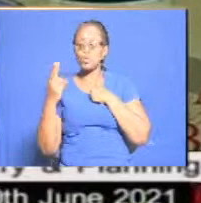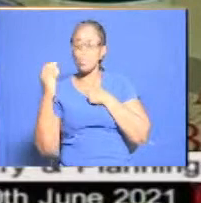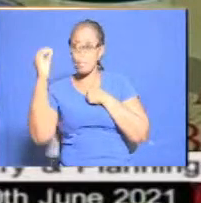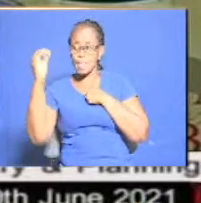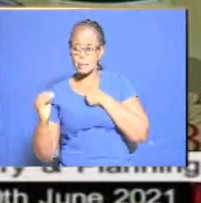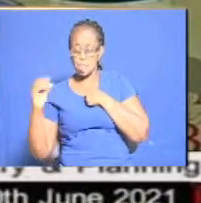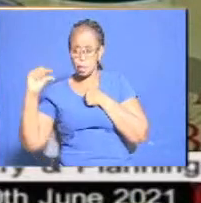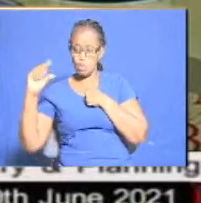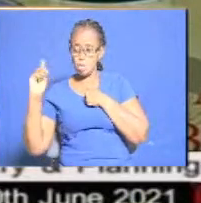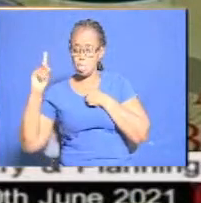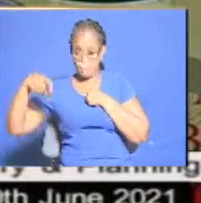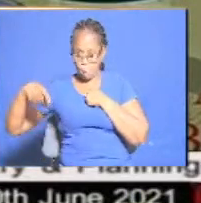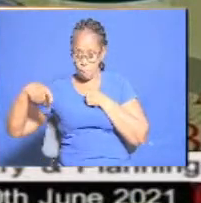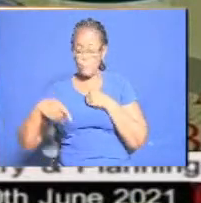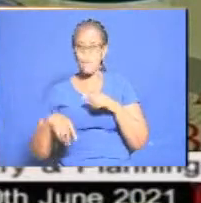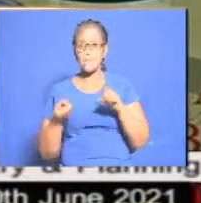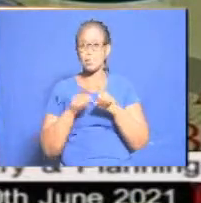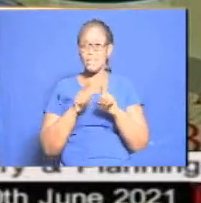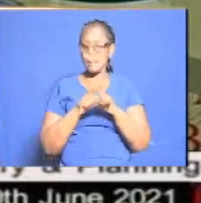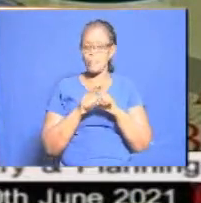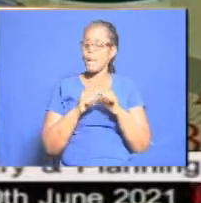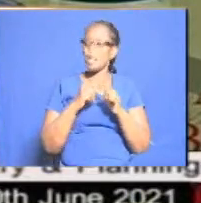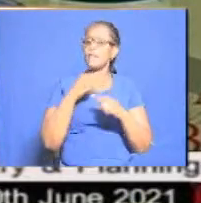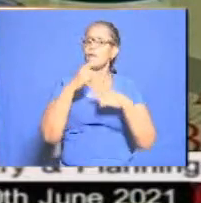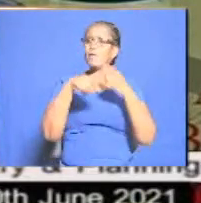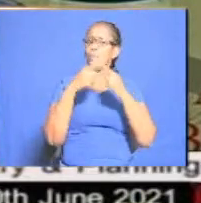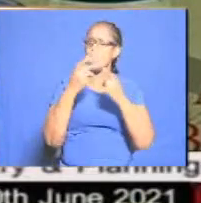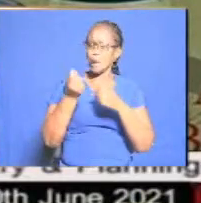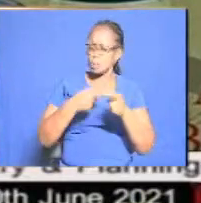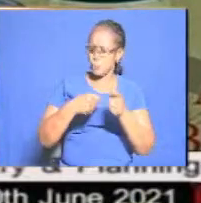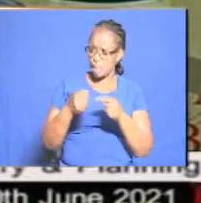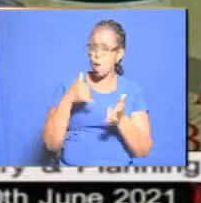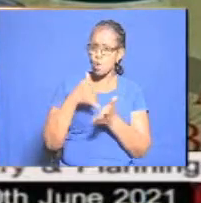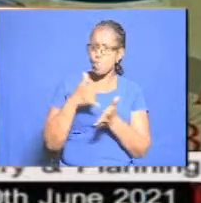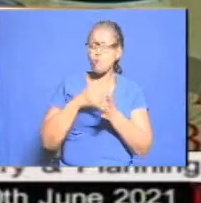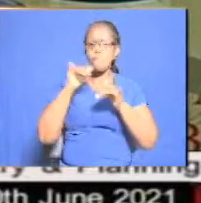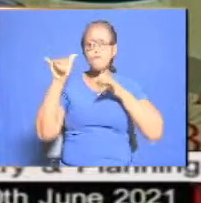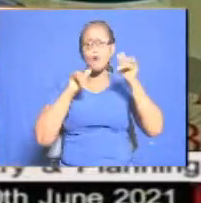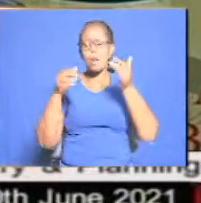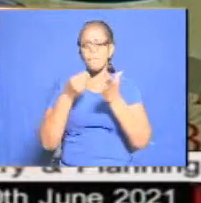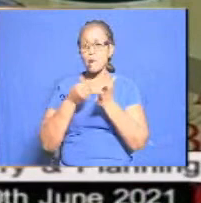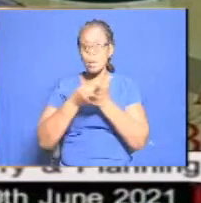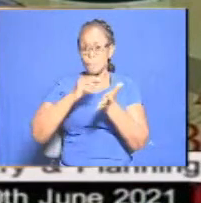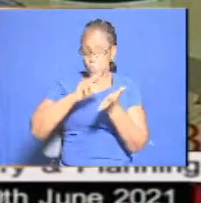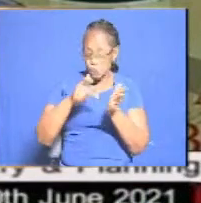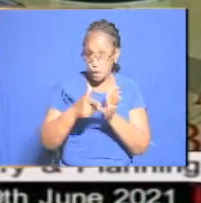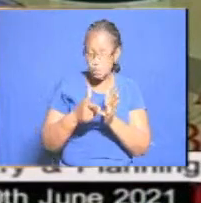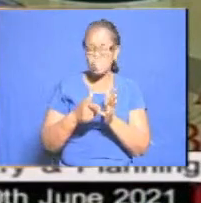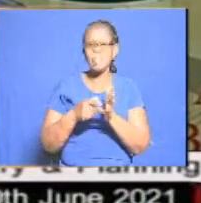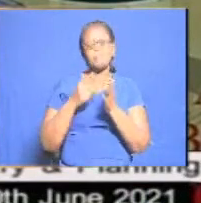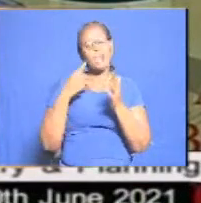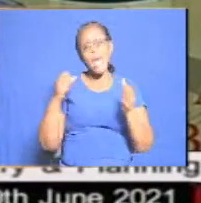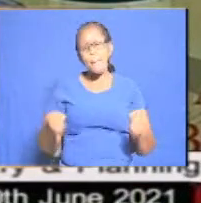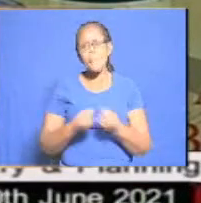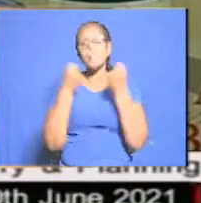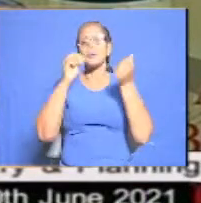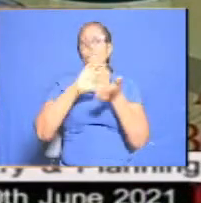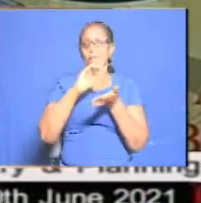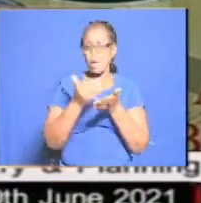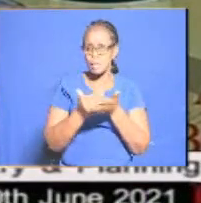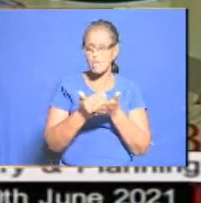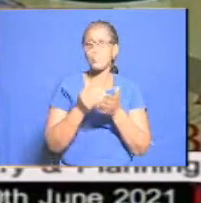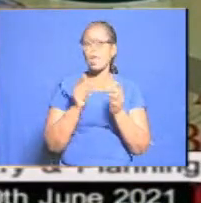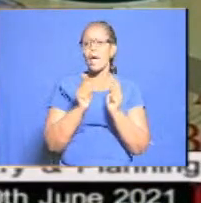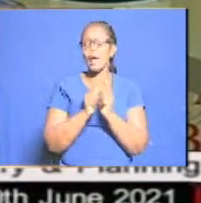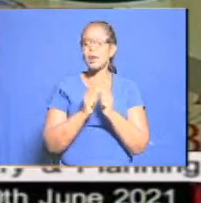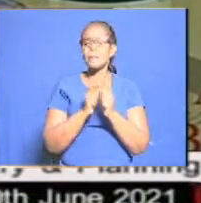other hand, development expenditures, including foreign finance projects, allocations to contingency fund, and conditional transfers to